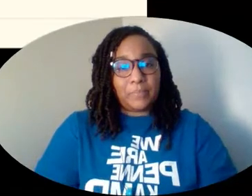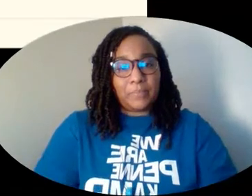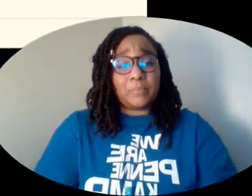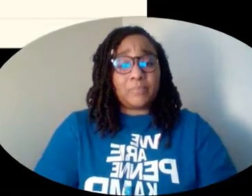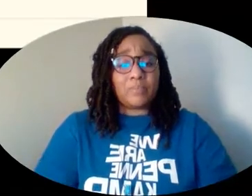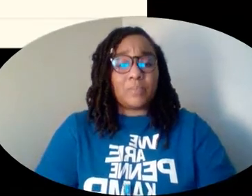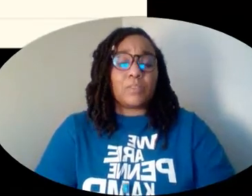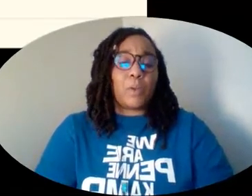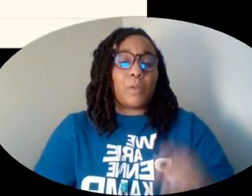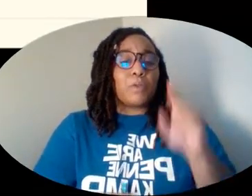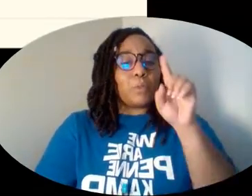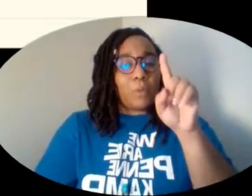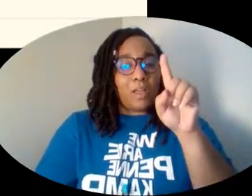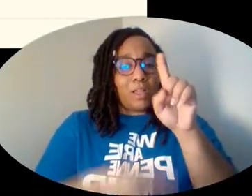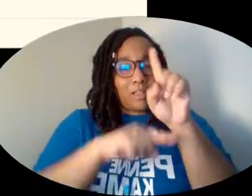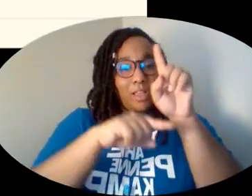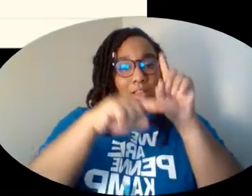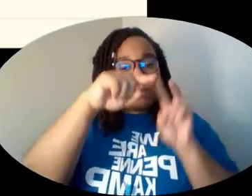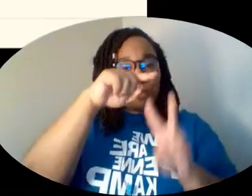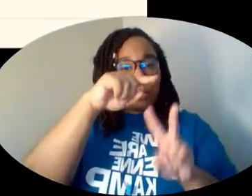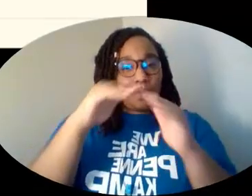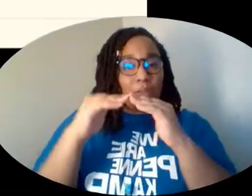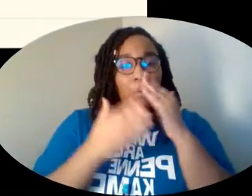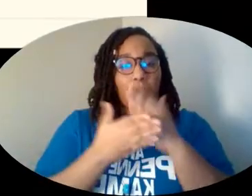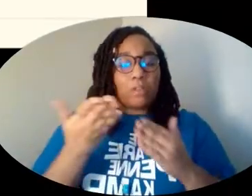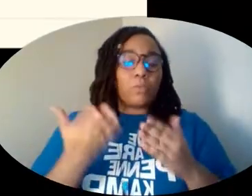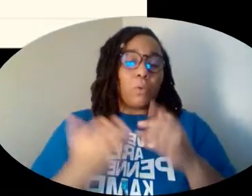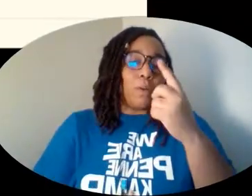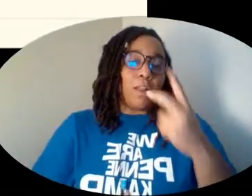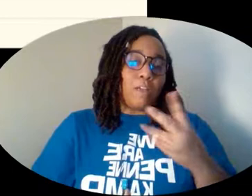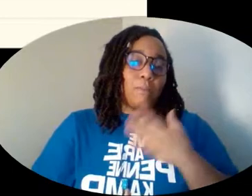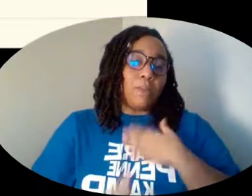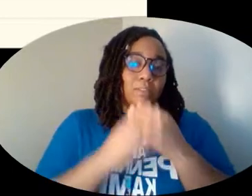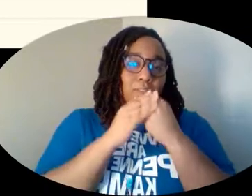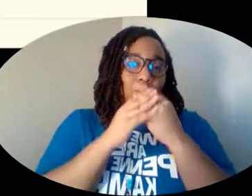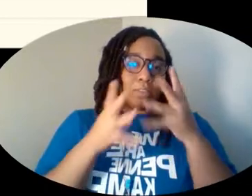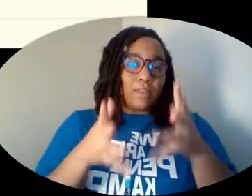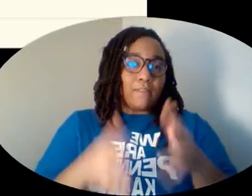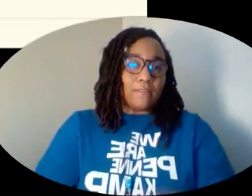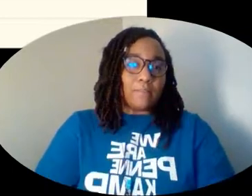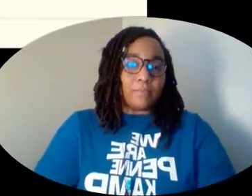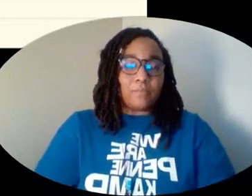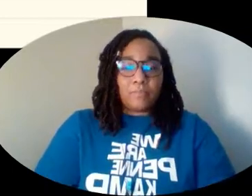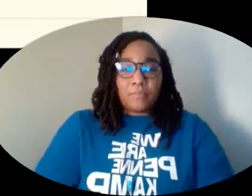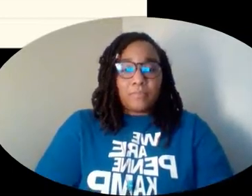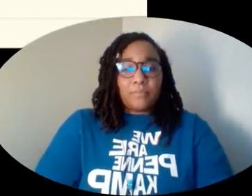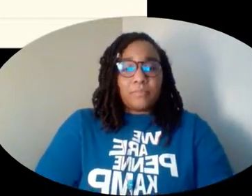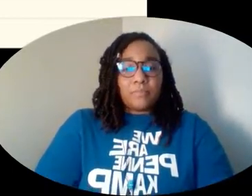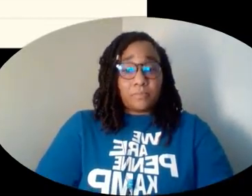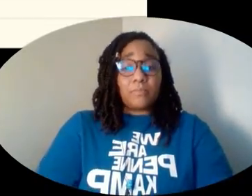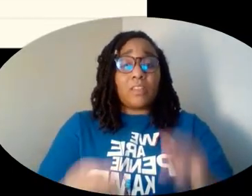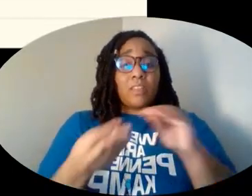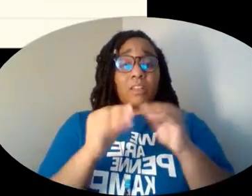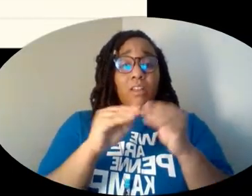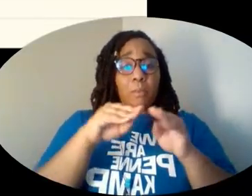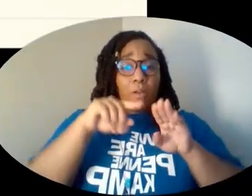So there's one out of two equal parts, or one half, of my sandwich left. The number